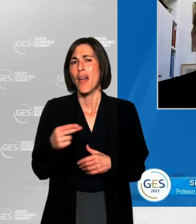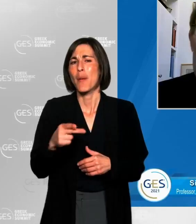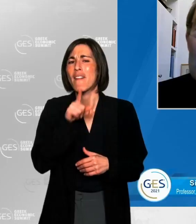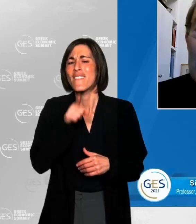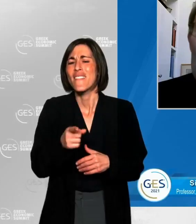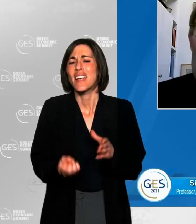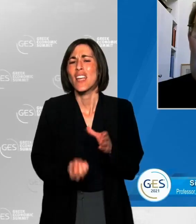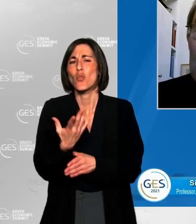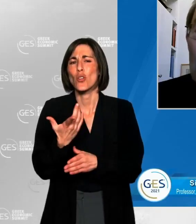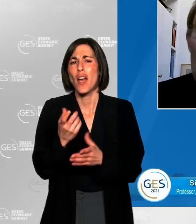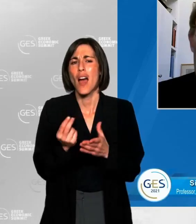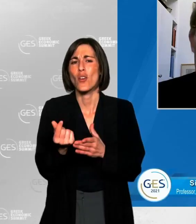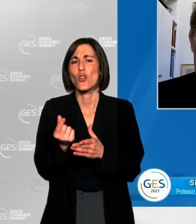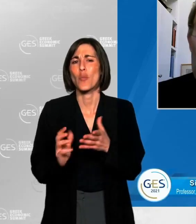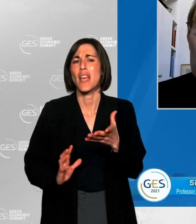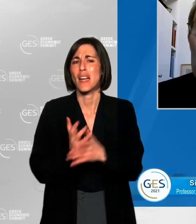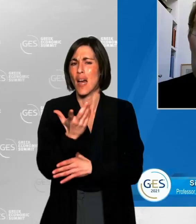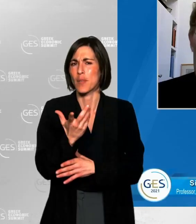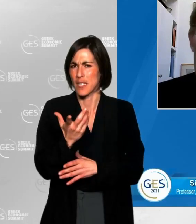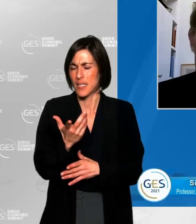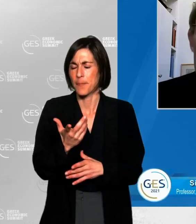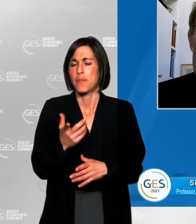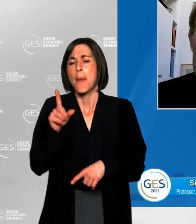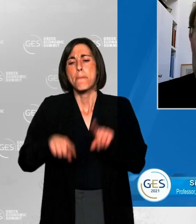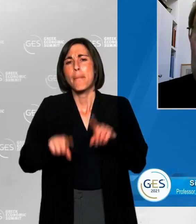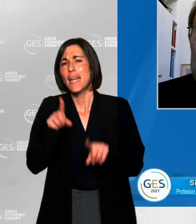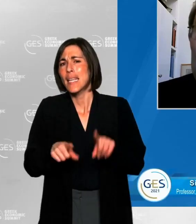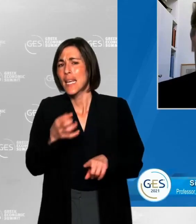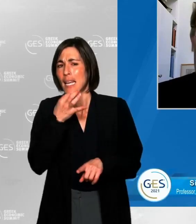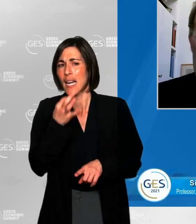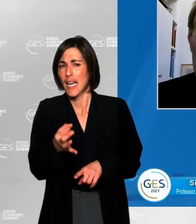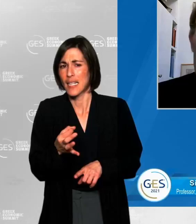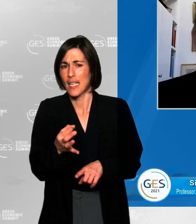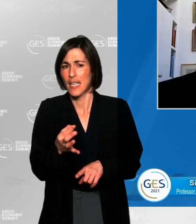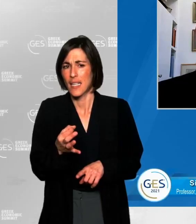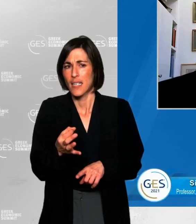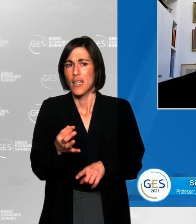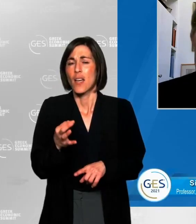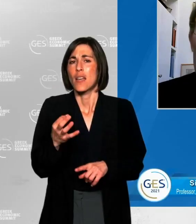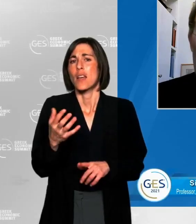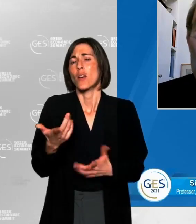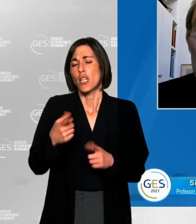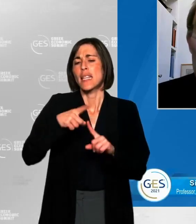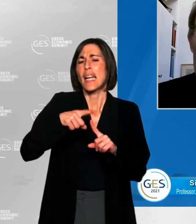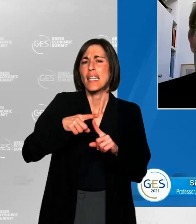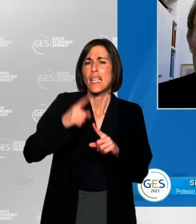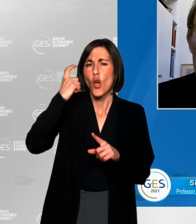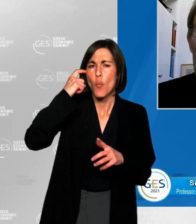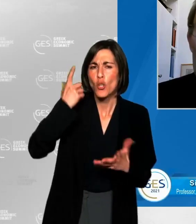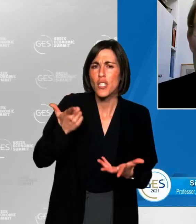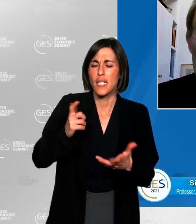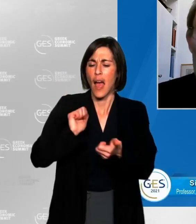people claim that economic growth, artificial intelligence in particular, and automation, as I just described, will bring